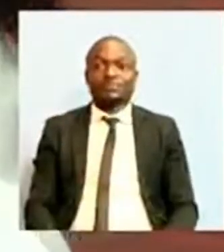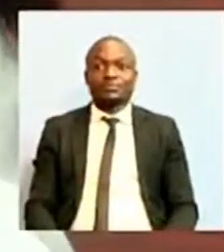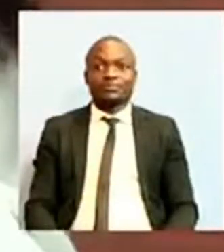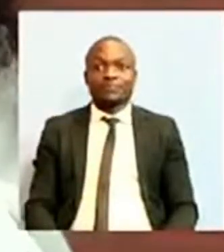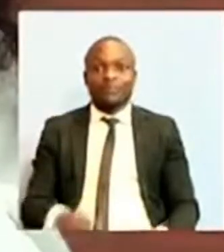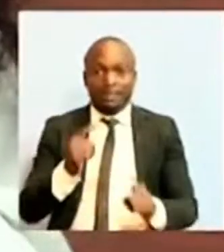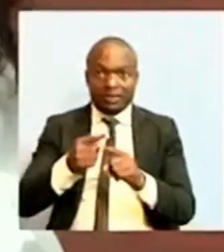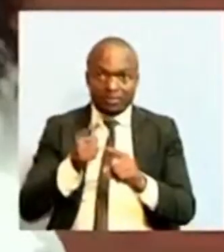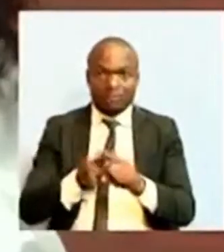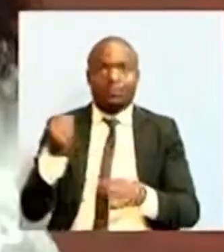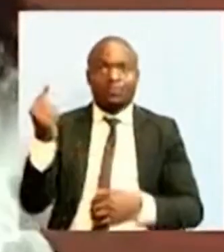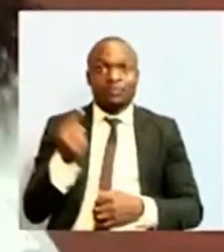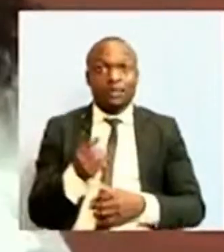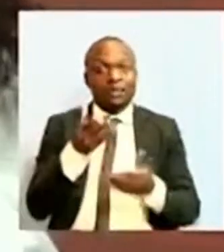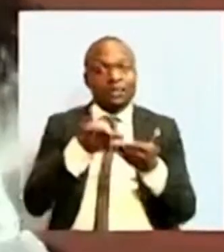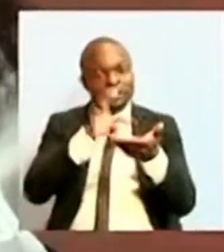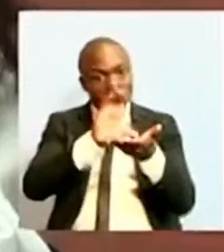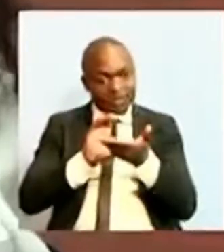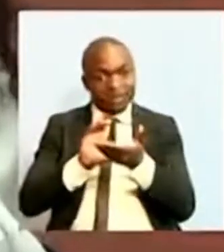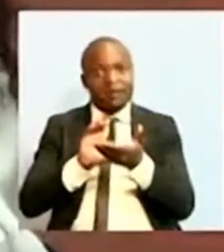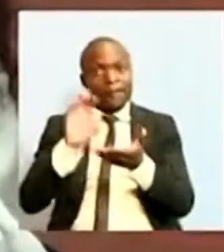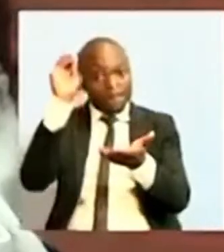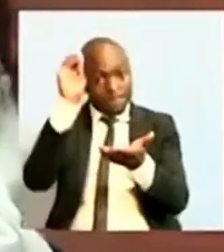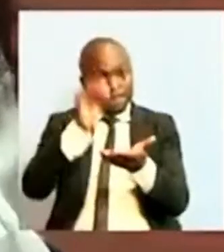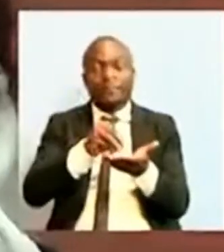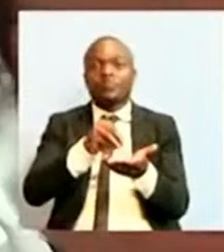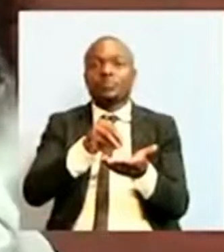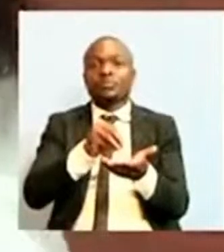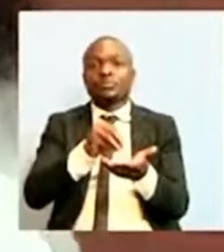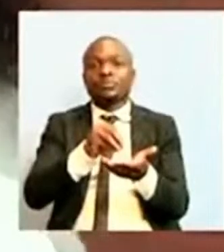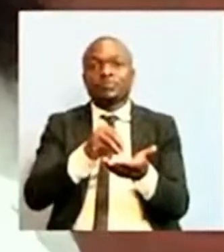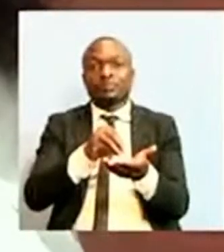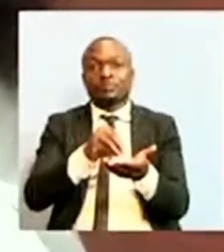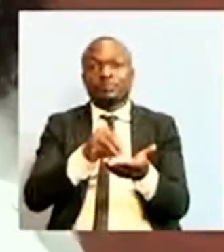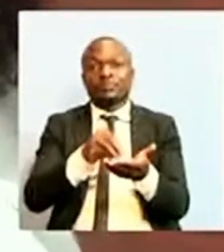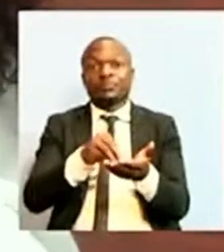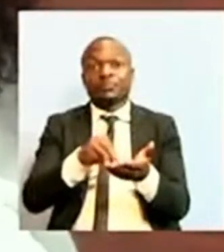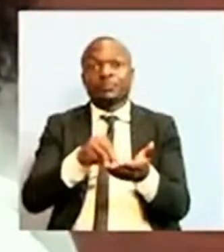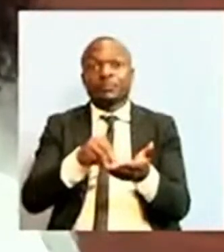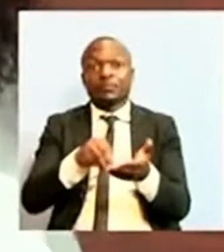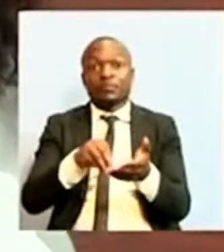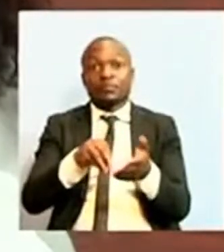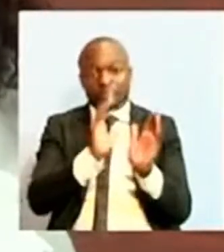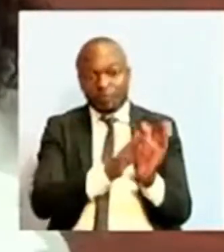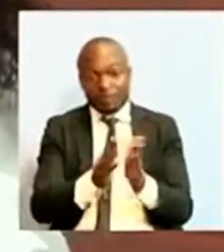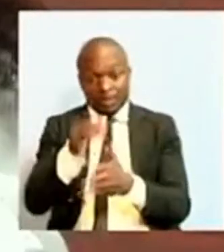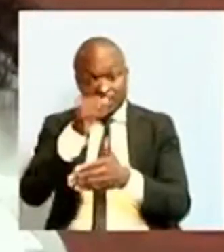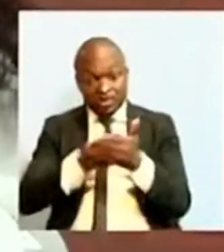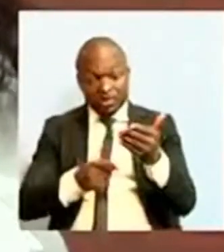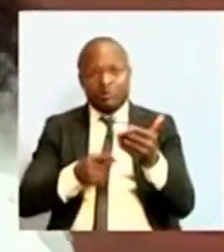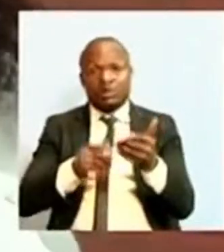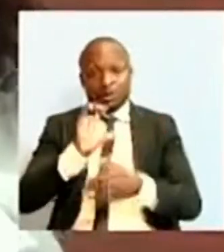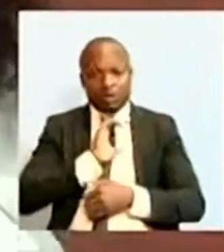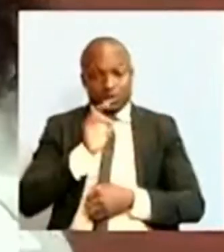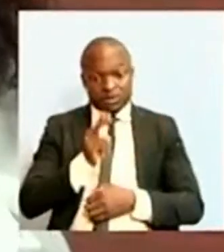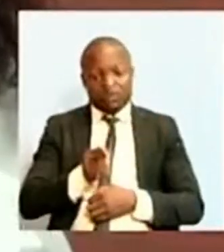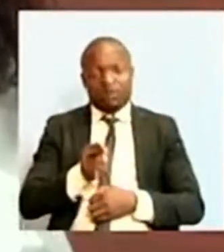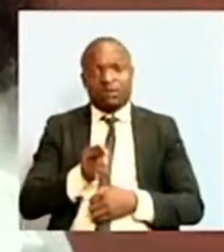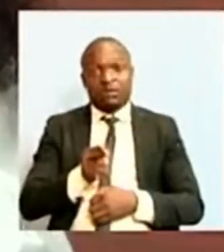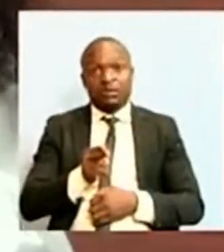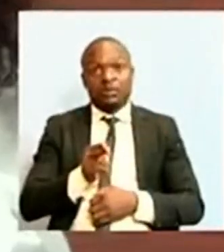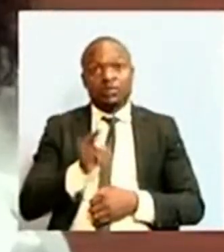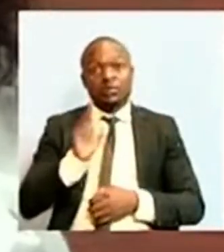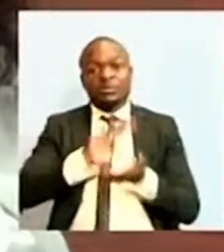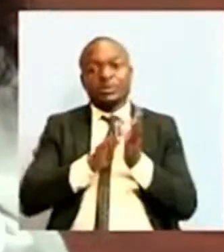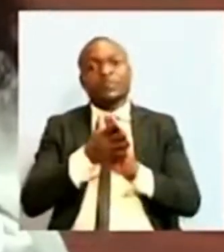months to come, this debt, if you put your foot down and said, this is what a council, this is what Chirirabombwe, you turn out to be the